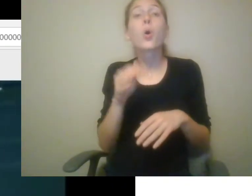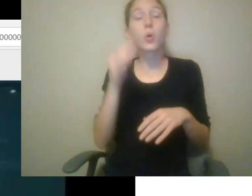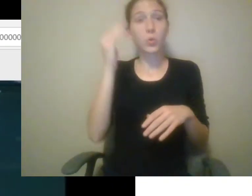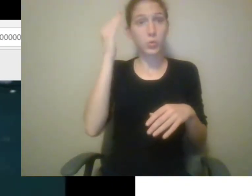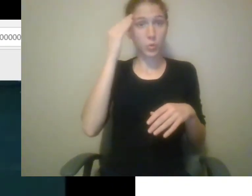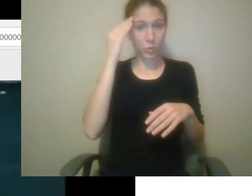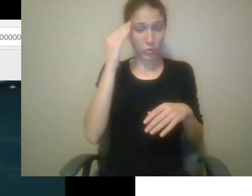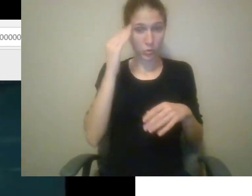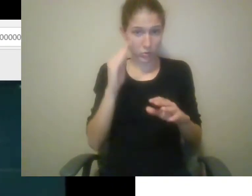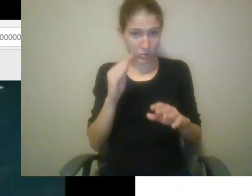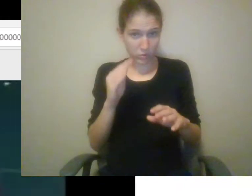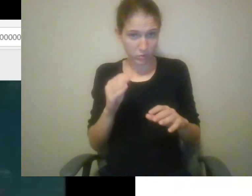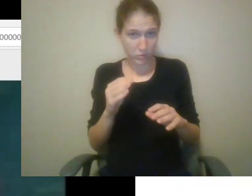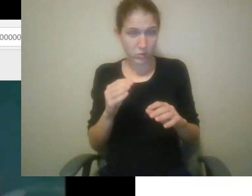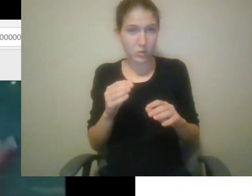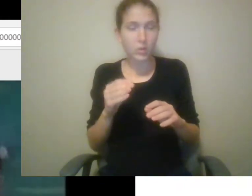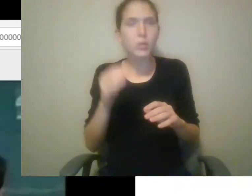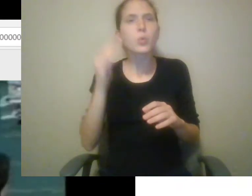juice?